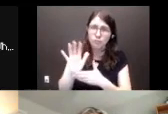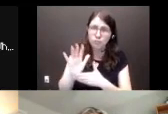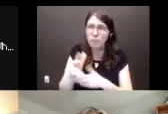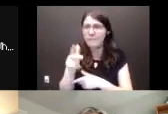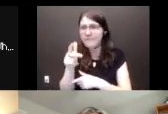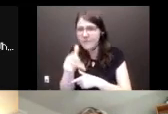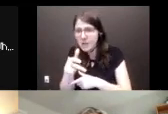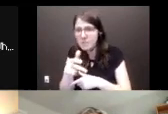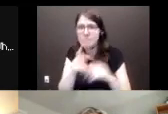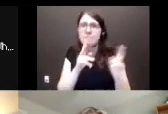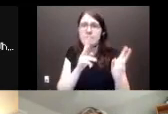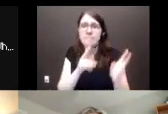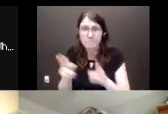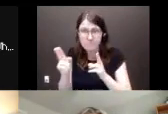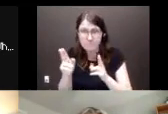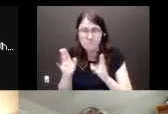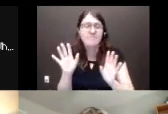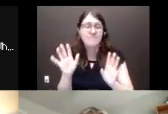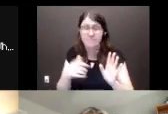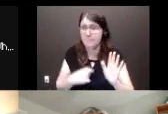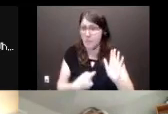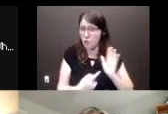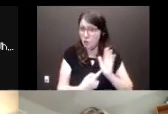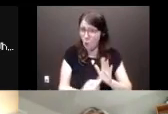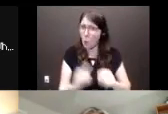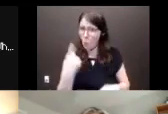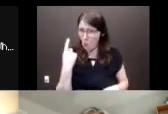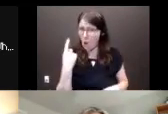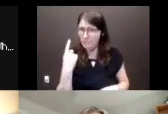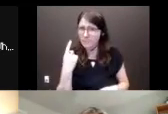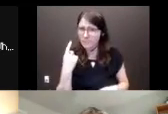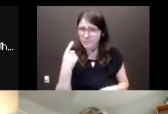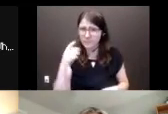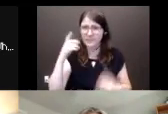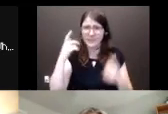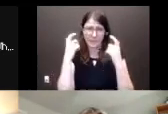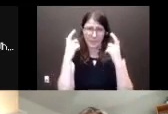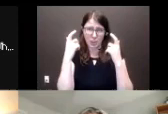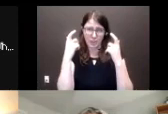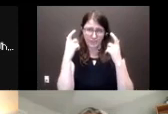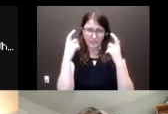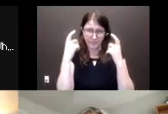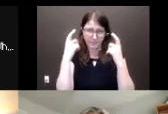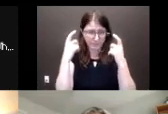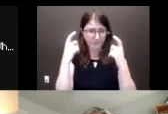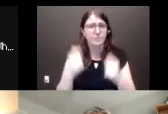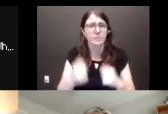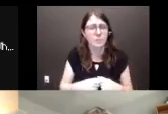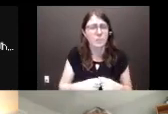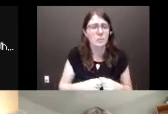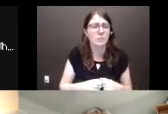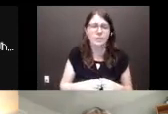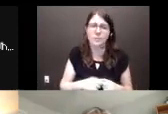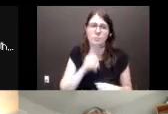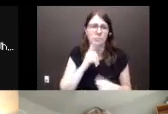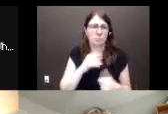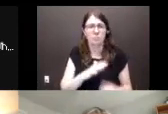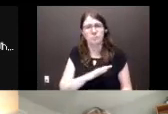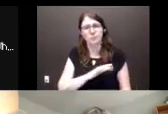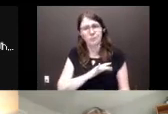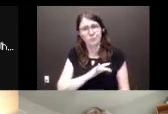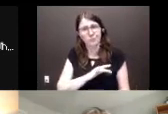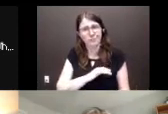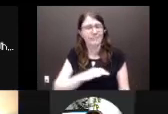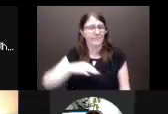on one of the tools that we used, Camtasia, for all of our videos, and that we have been finding really useful in the video